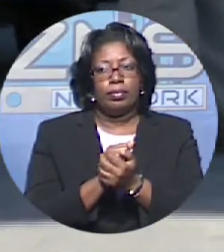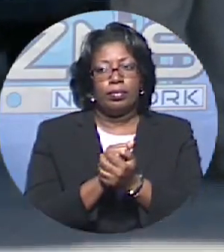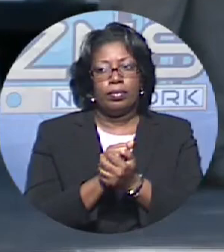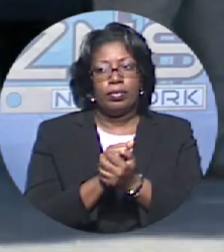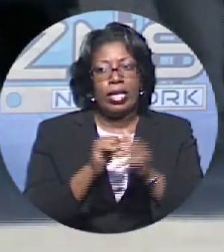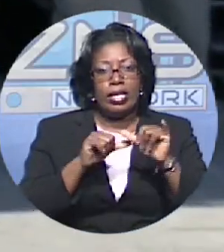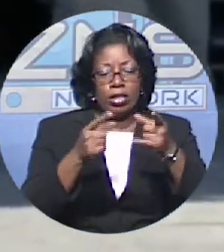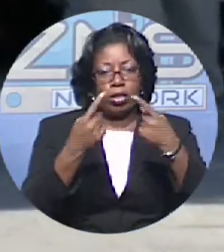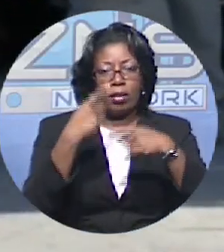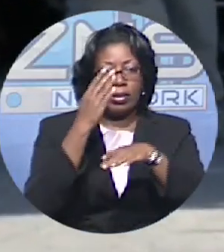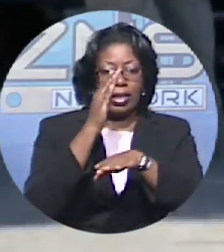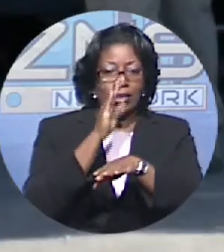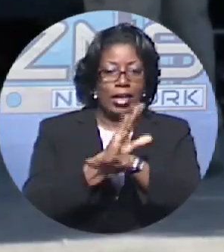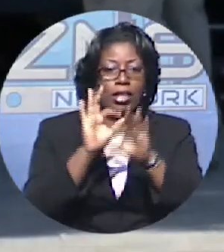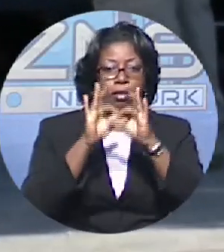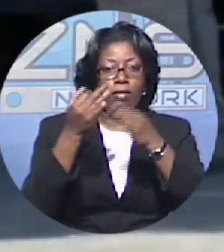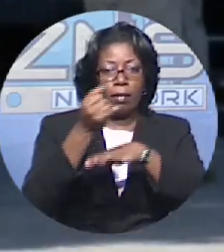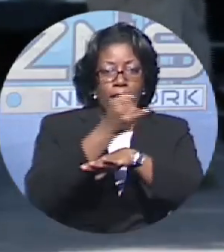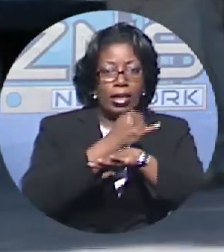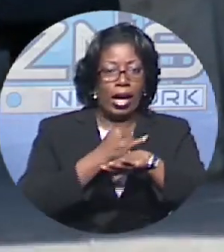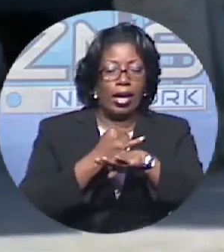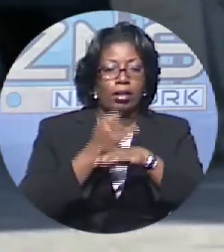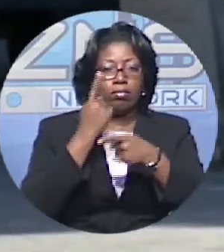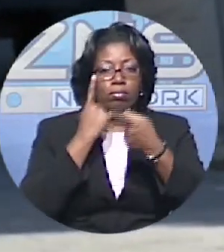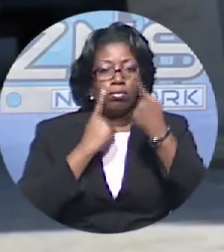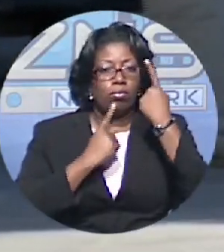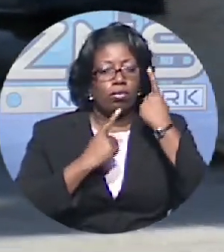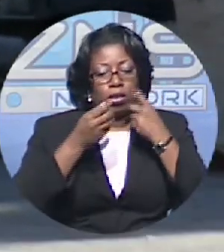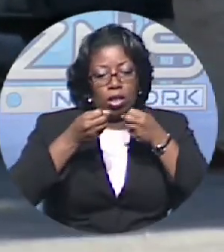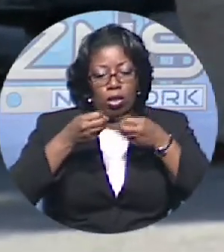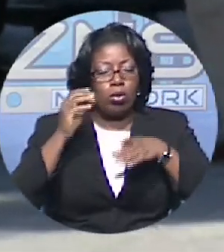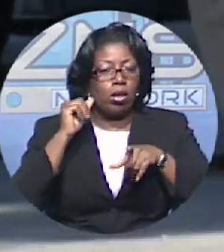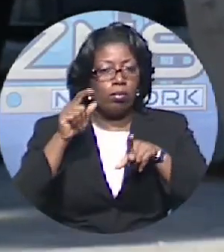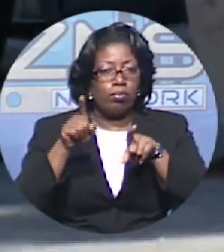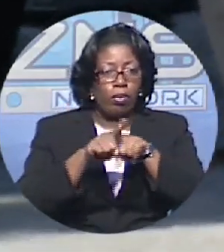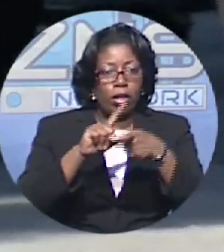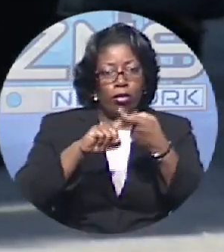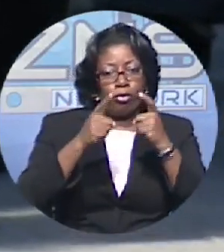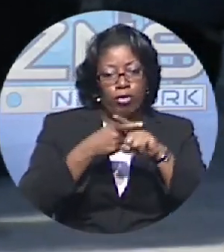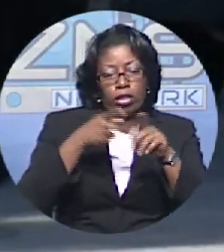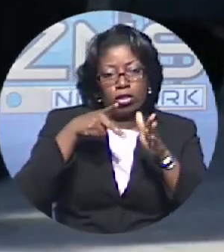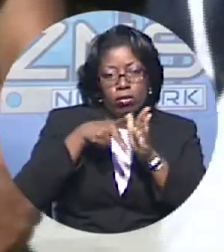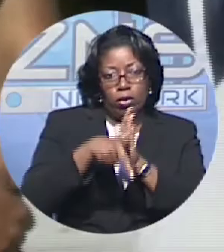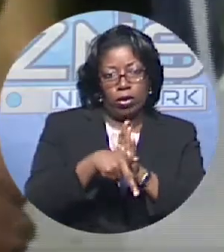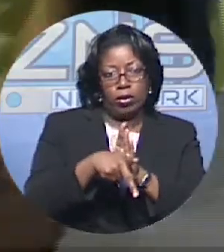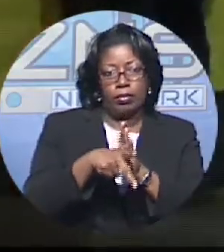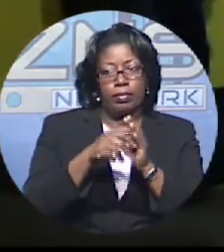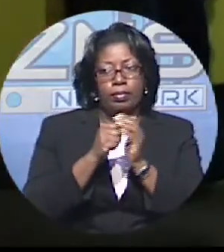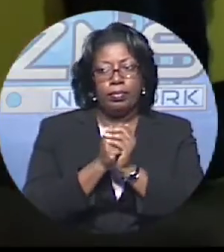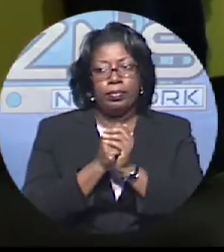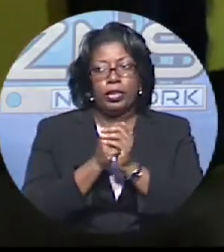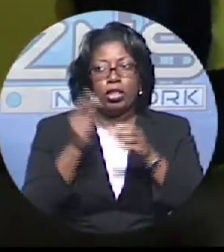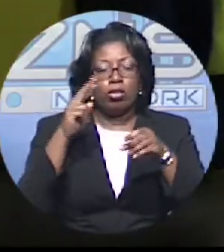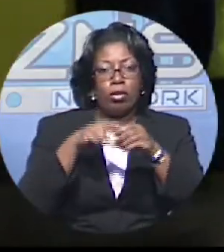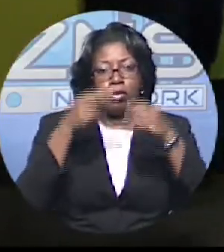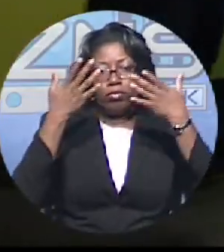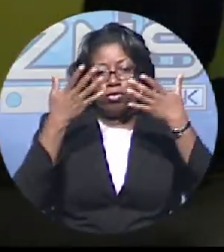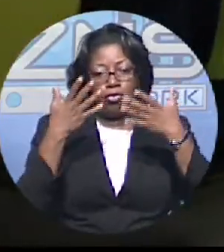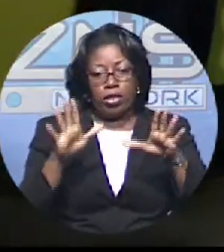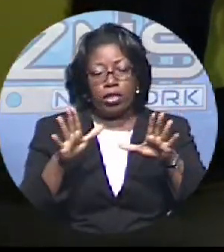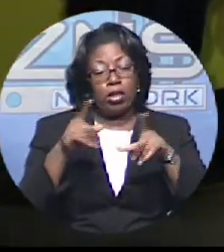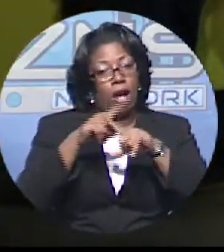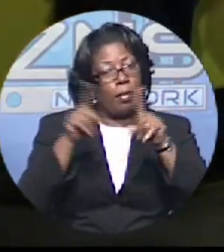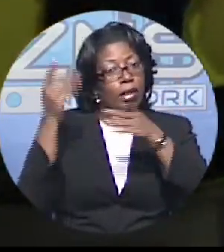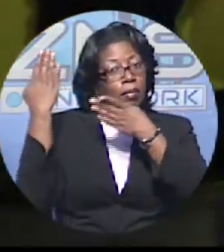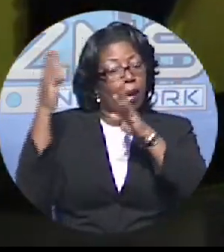Well, still to come tonight, a family mourns as they lose a brother and friend to murder. The referendum is over, but the